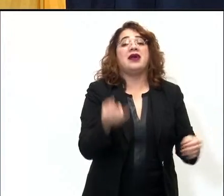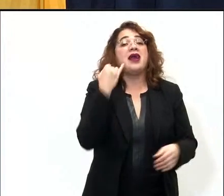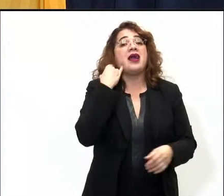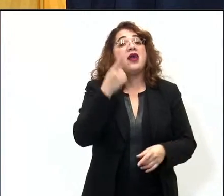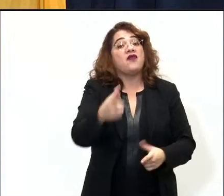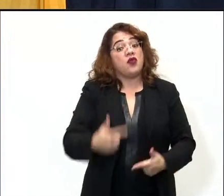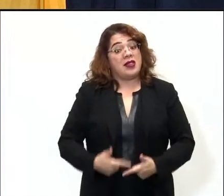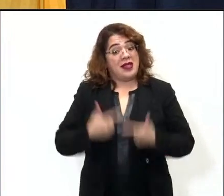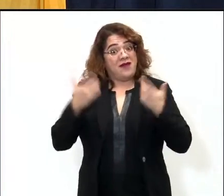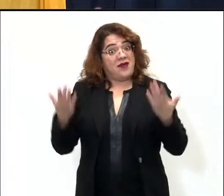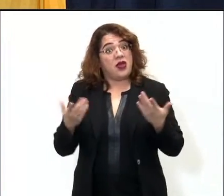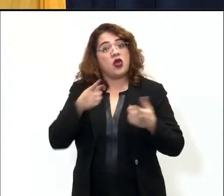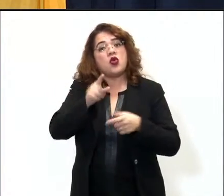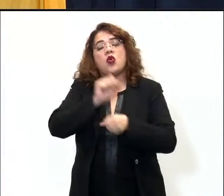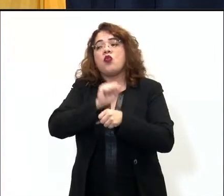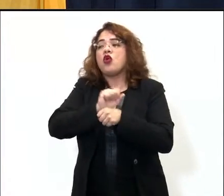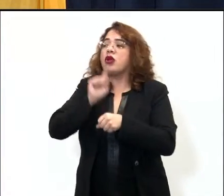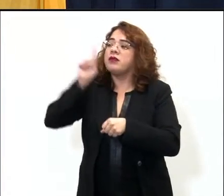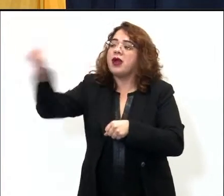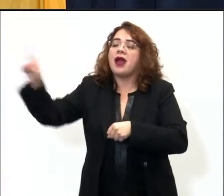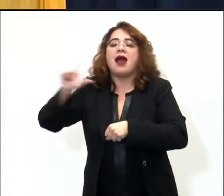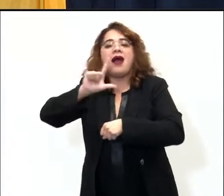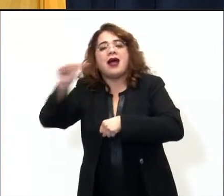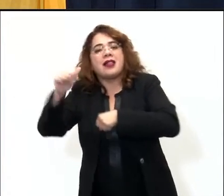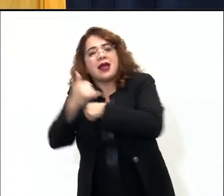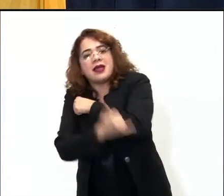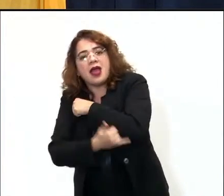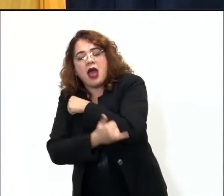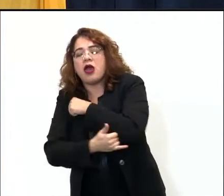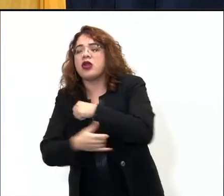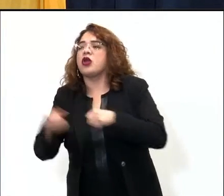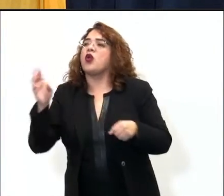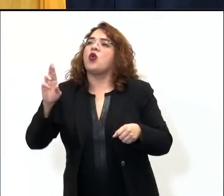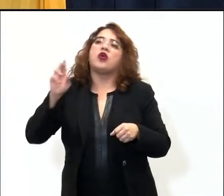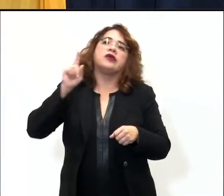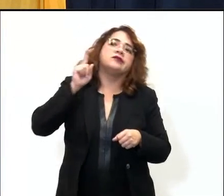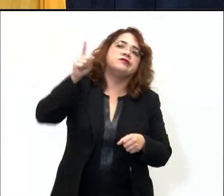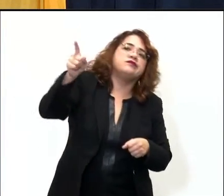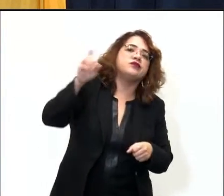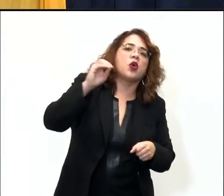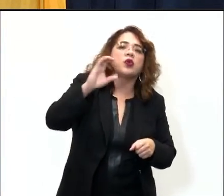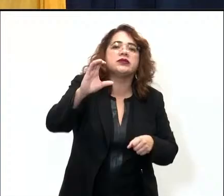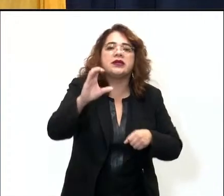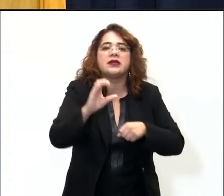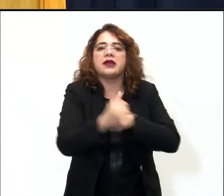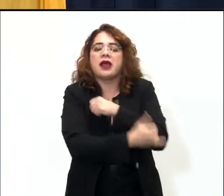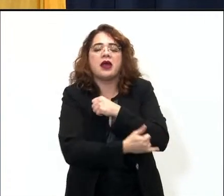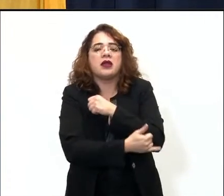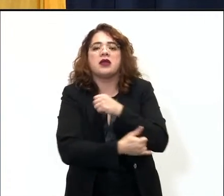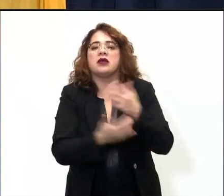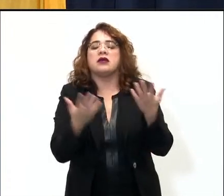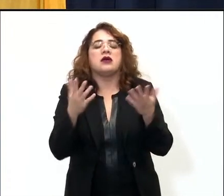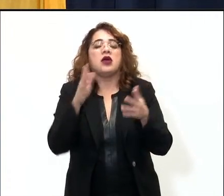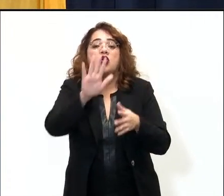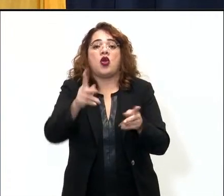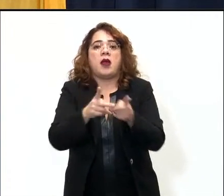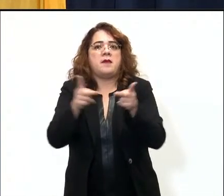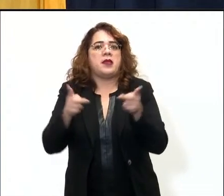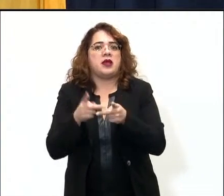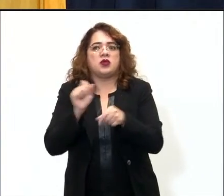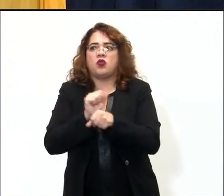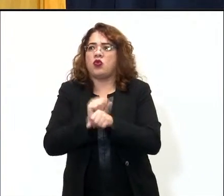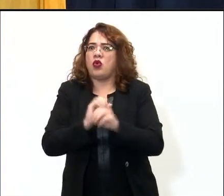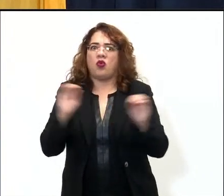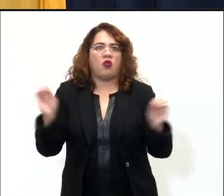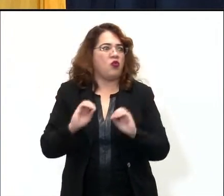work in Orange County or in LA, or somewhere in LA County, or you work somewhere distant, and your place of work, for whatever reason,